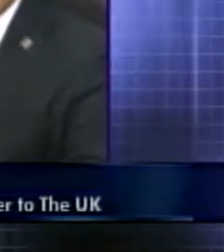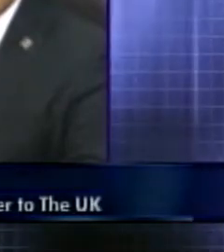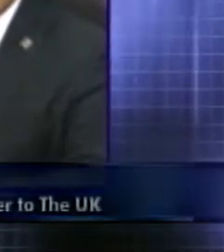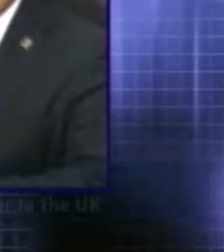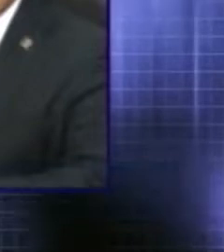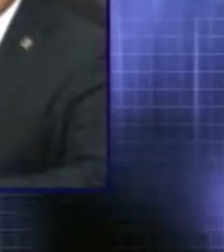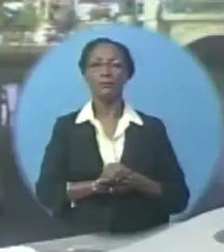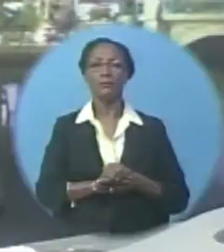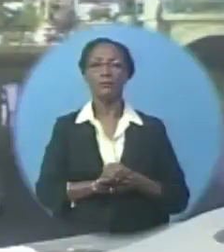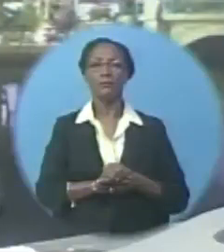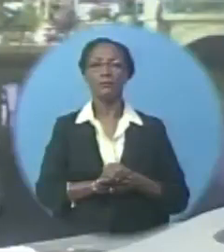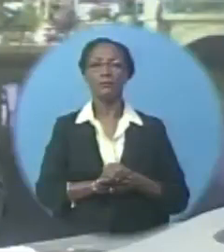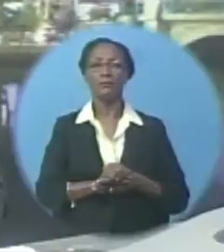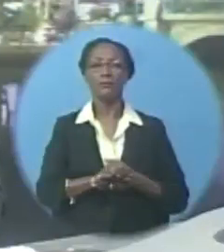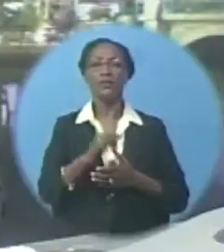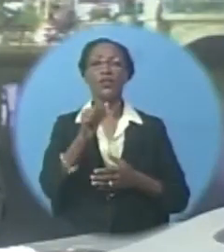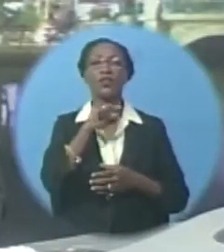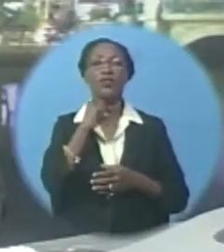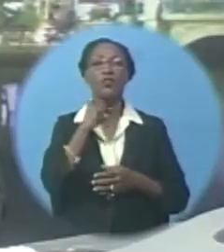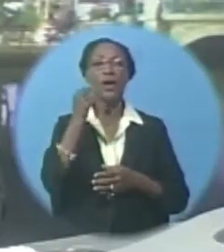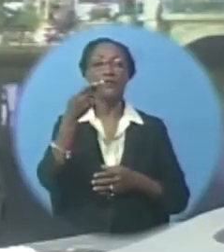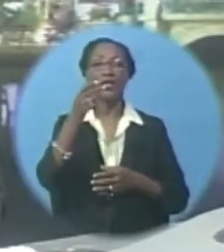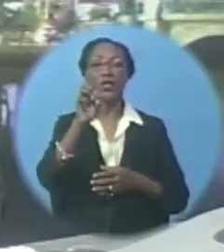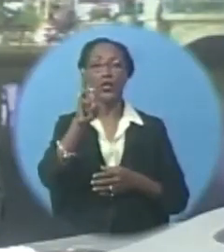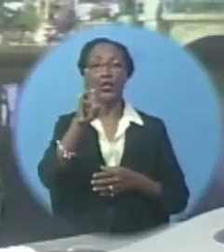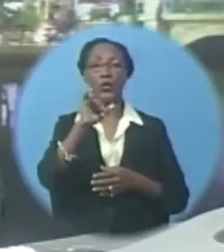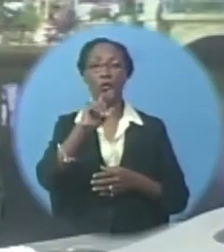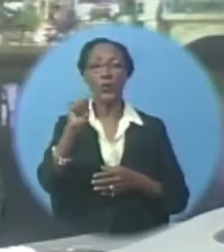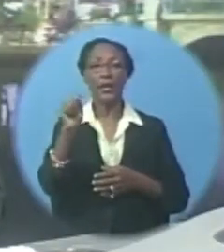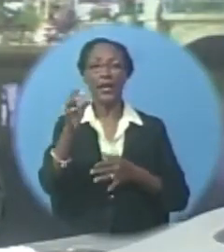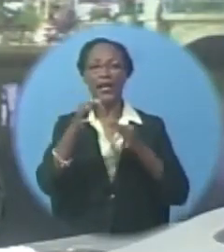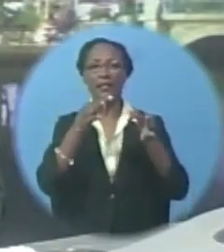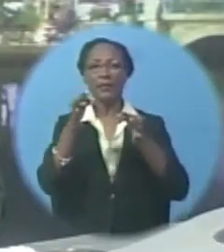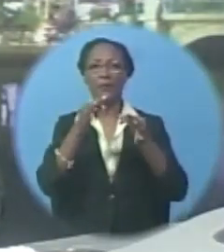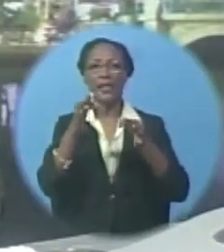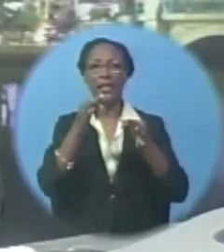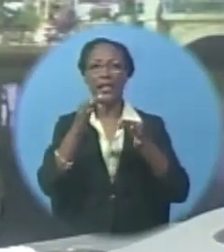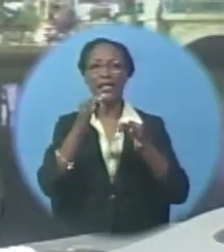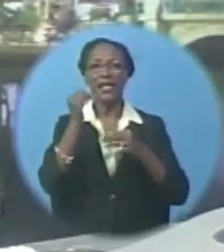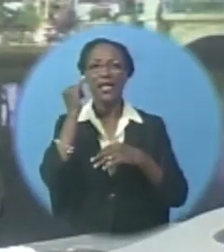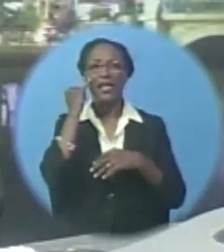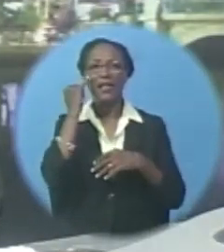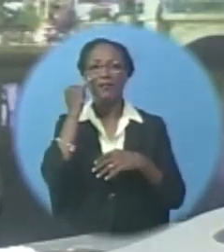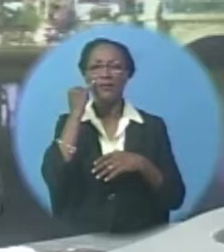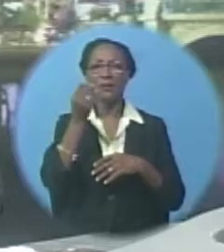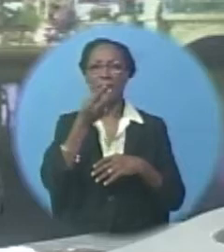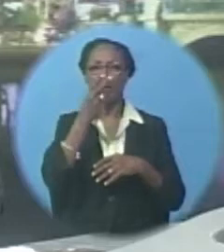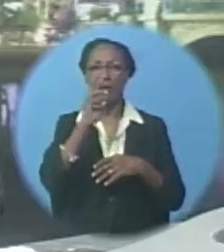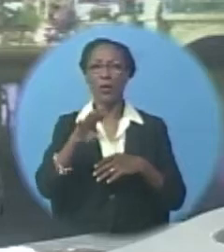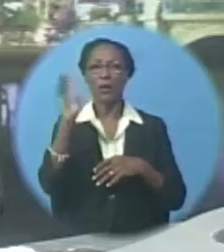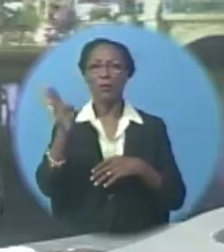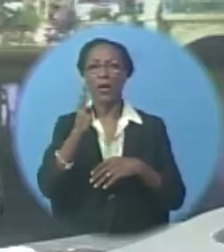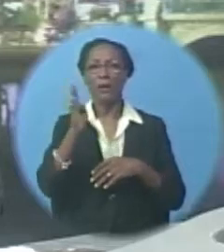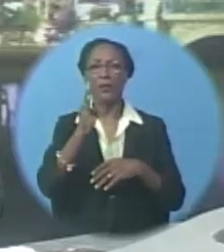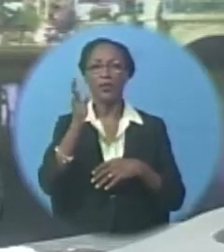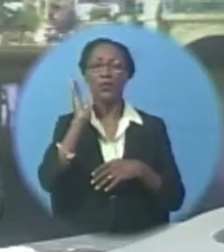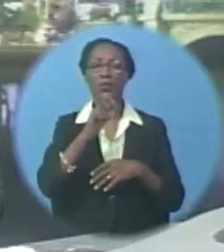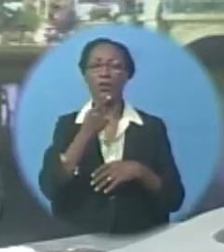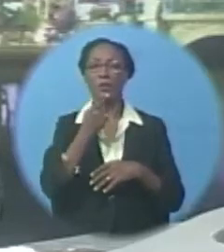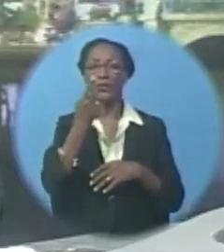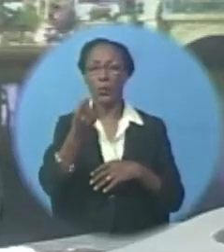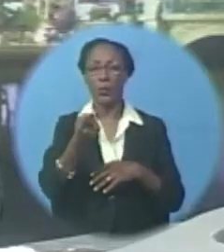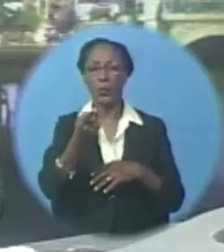is possible. Reverend Hewitt explained that in the likelihood of a worst-case scenario, Barbados would be